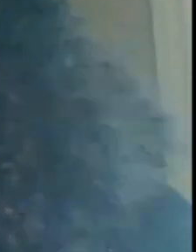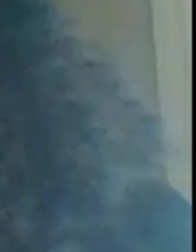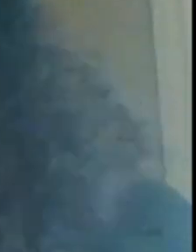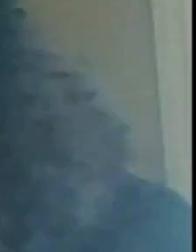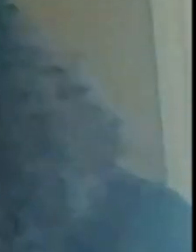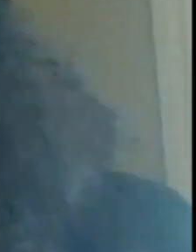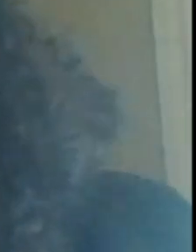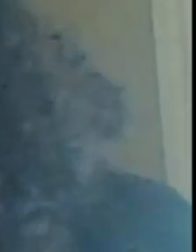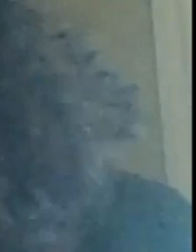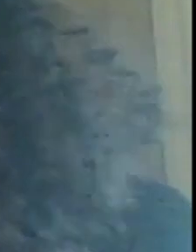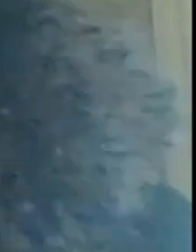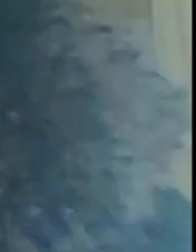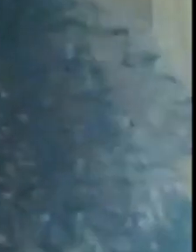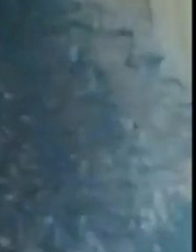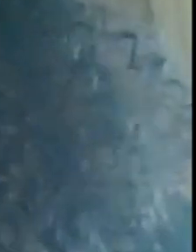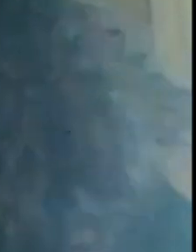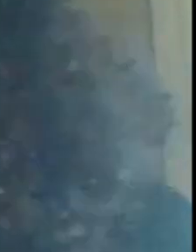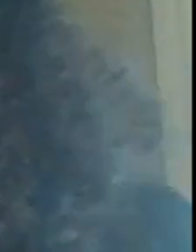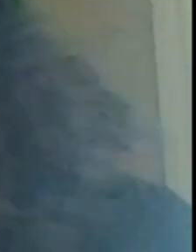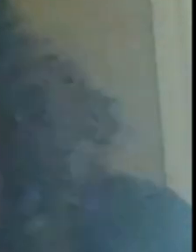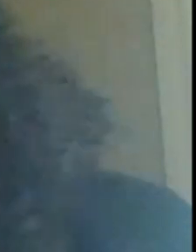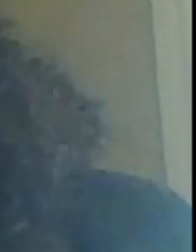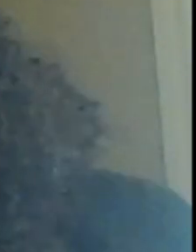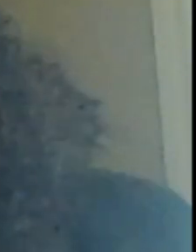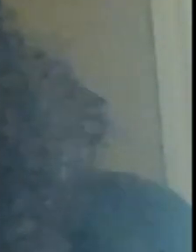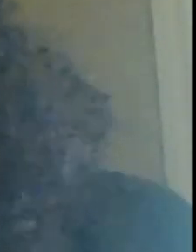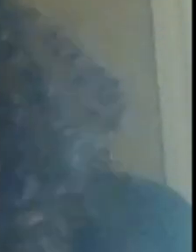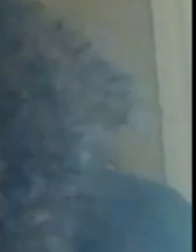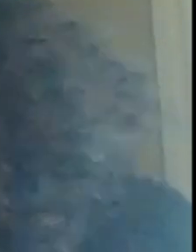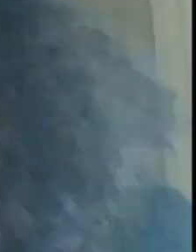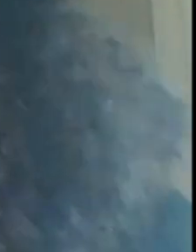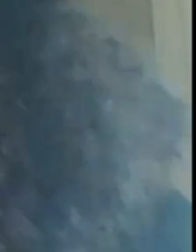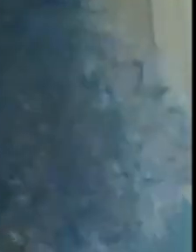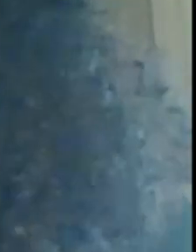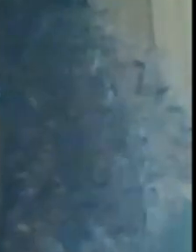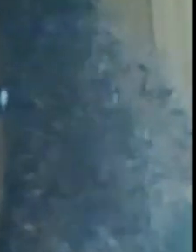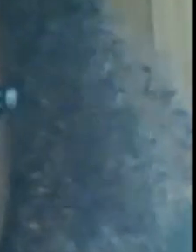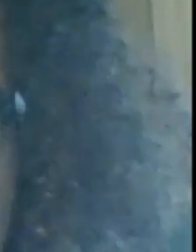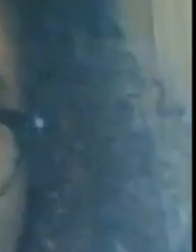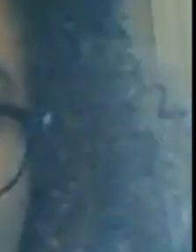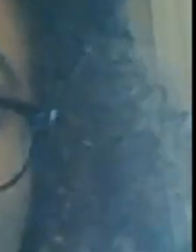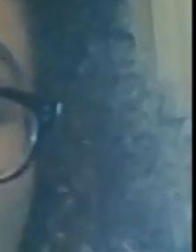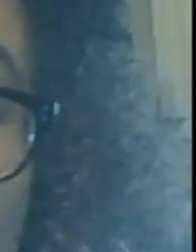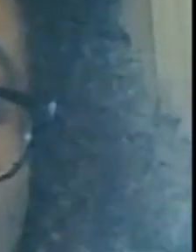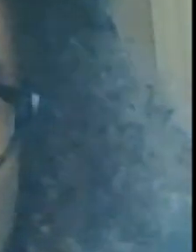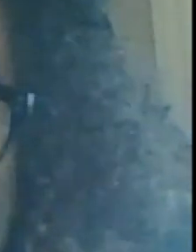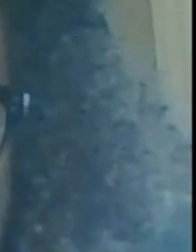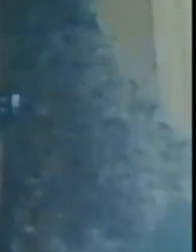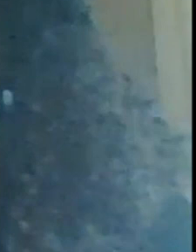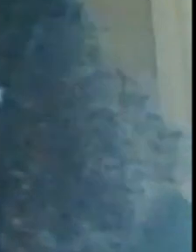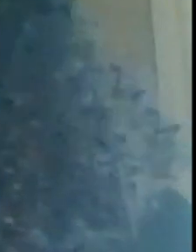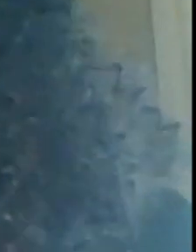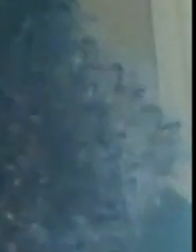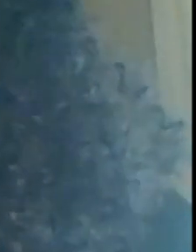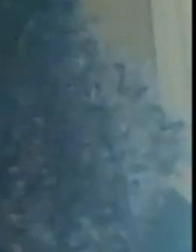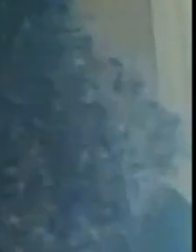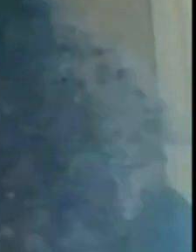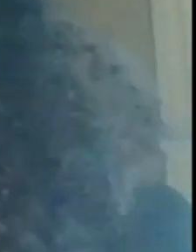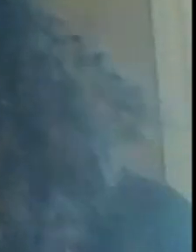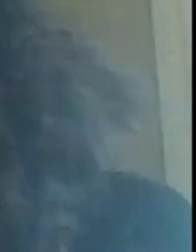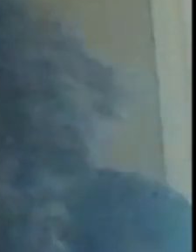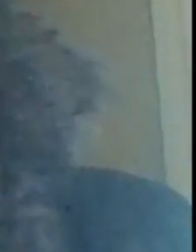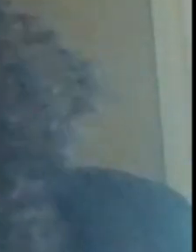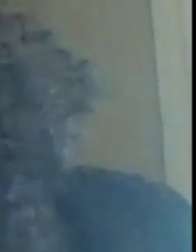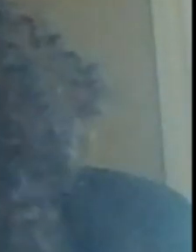presenter today is Dr. Welch. He is the program director and my all-around go-to person for any in-depth and curriculum-based